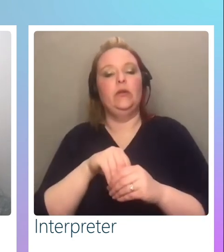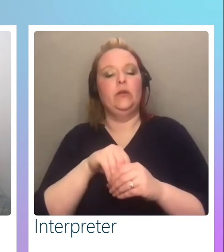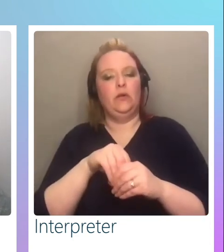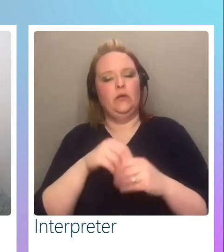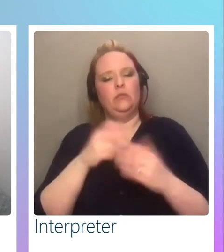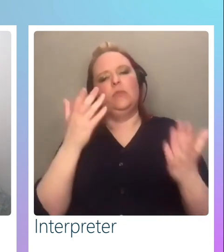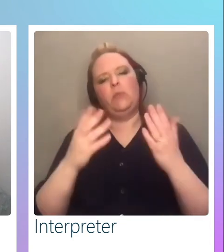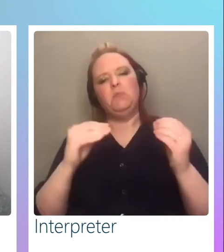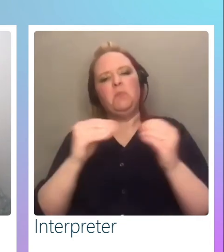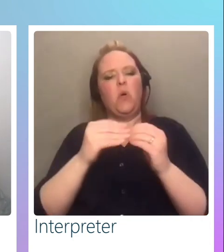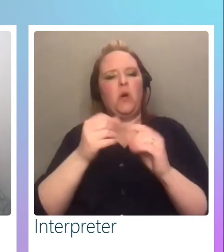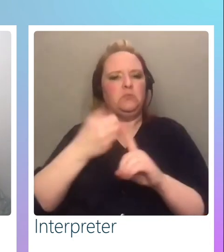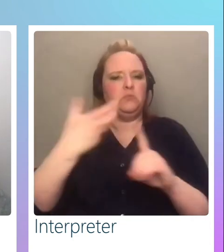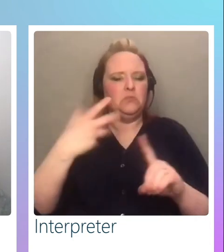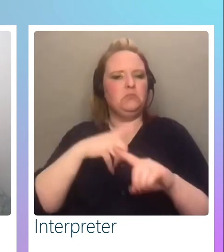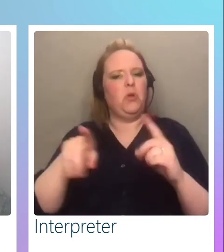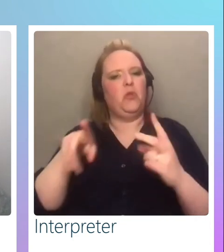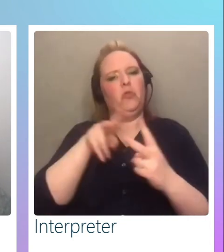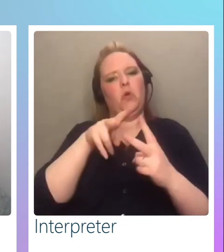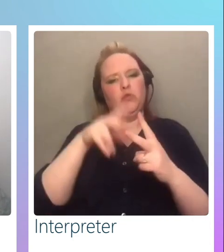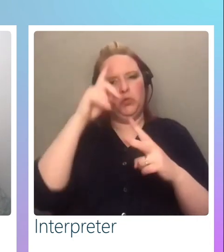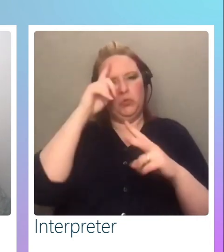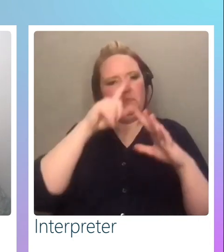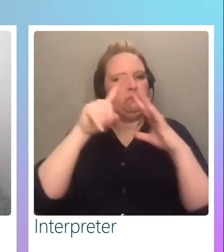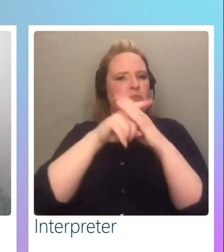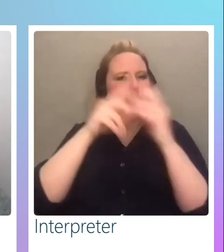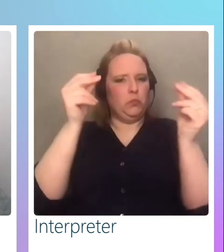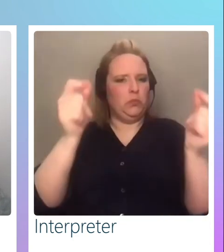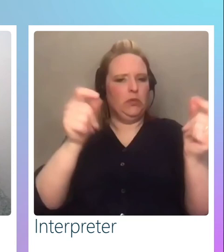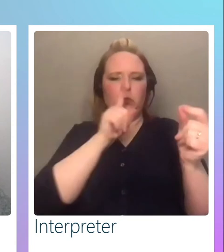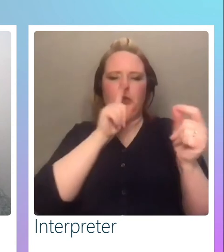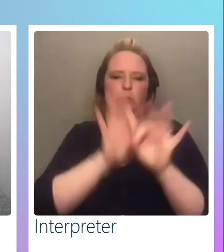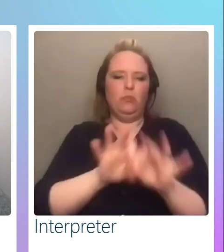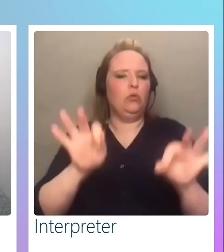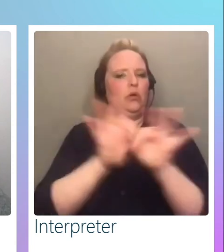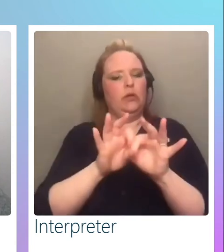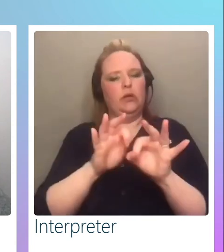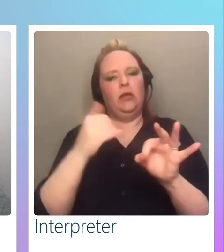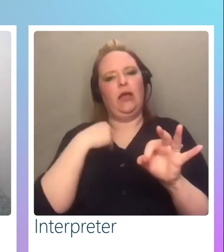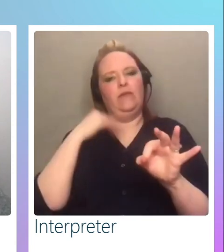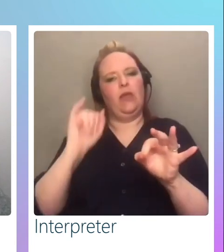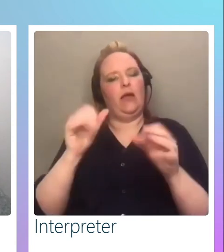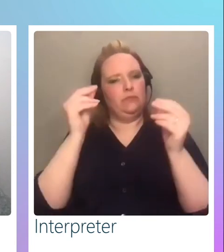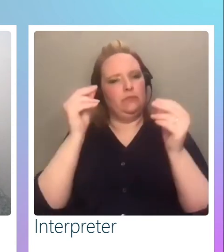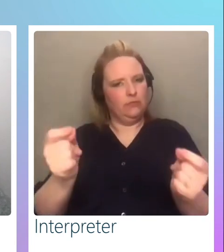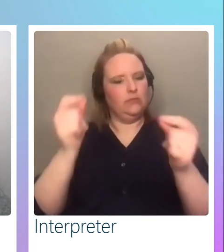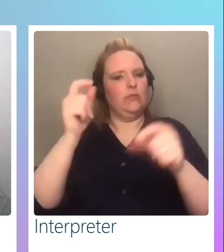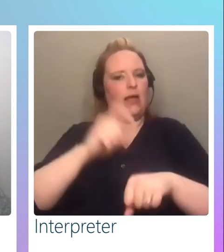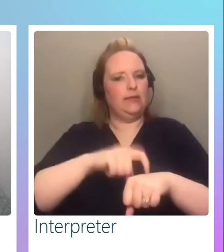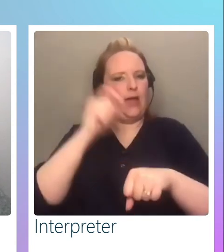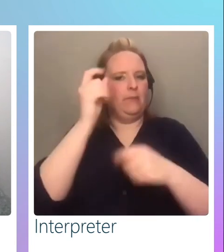there's probably some other ones, but those are the first two that come to mind that are like, it's very critical to have that timely information.